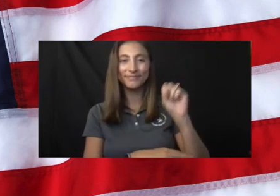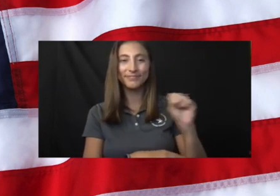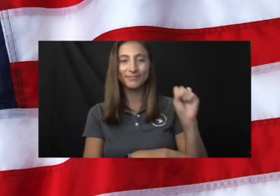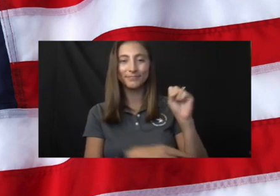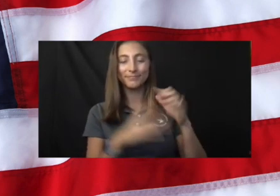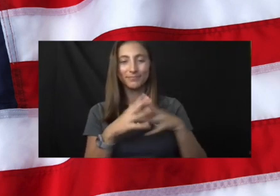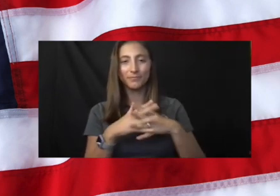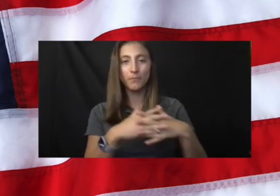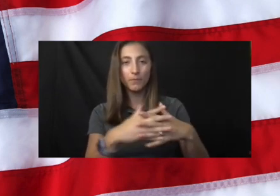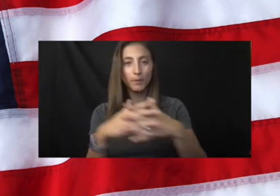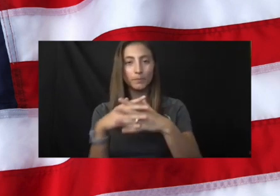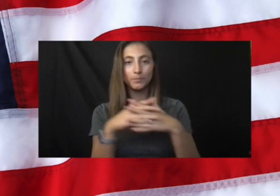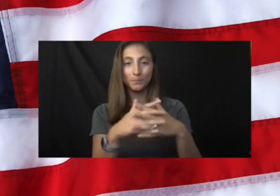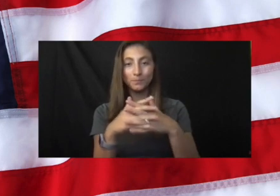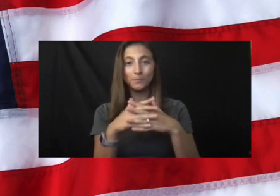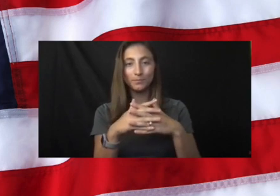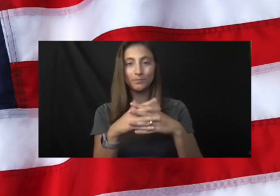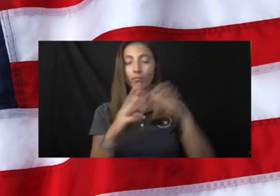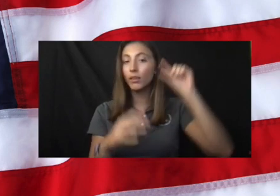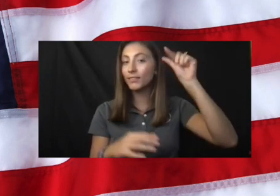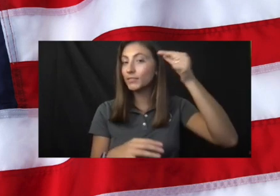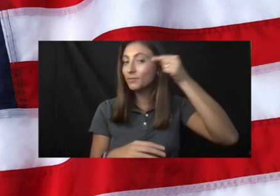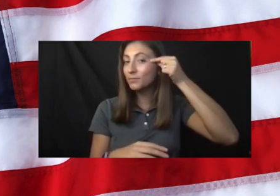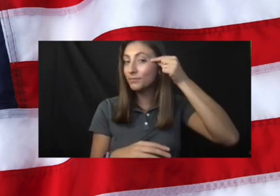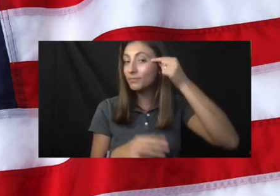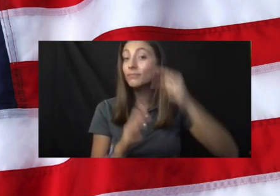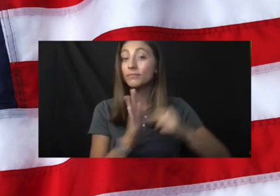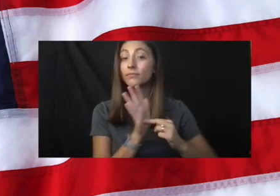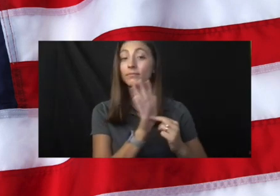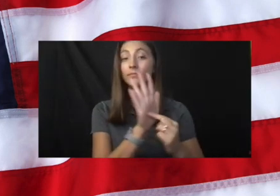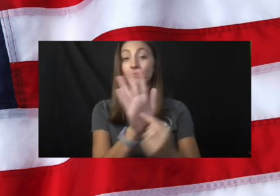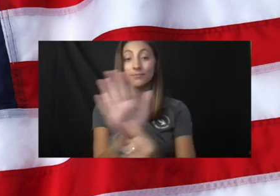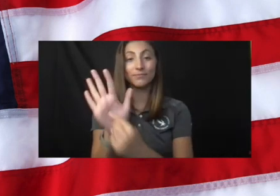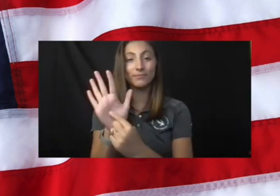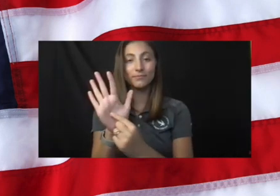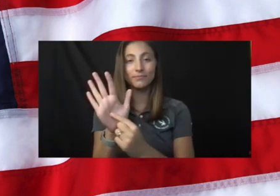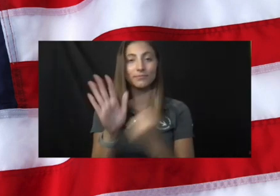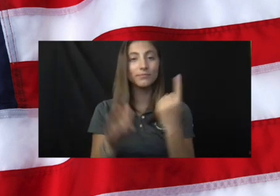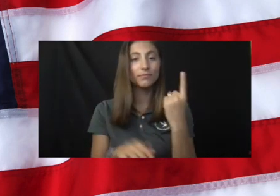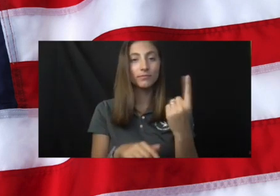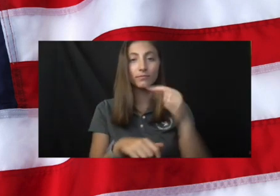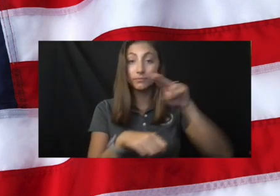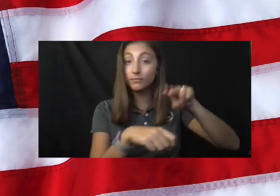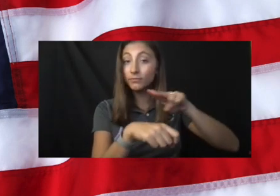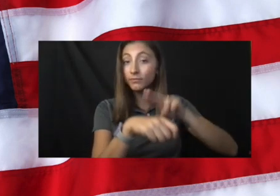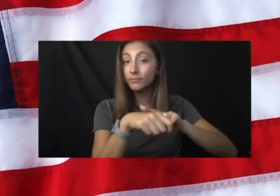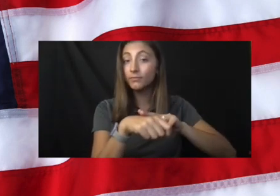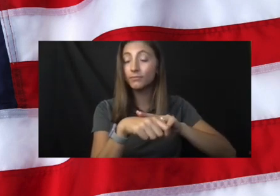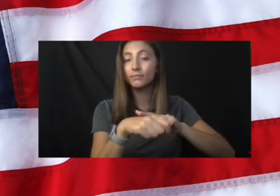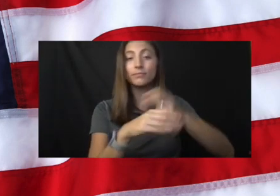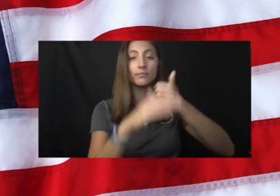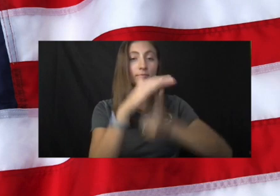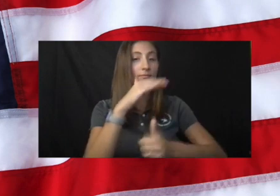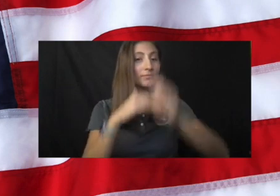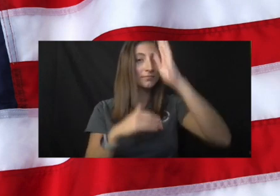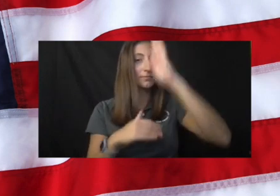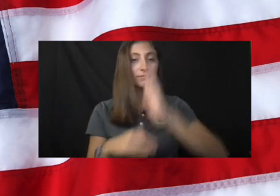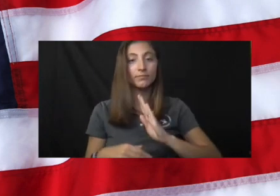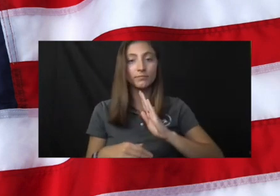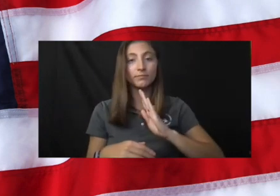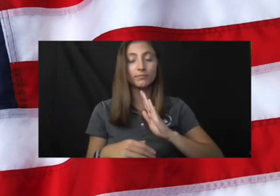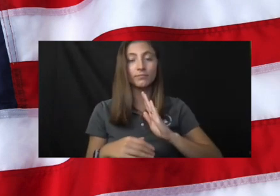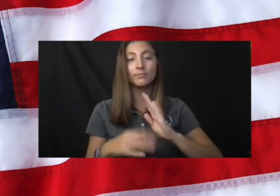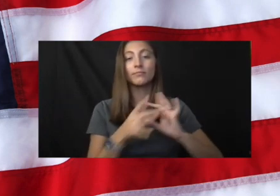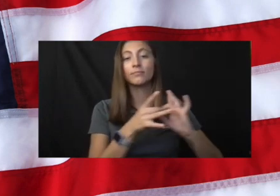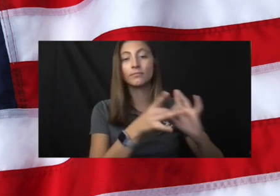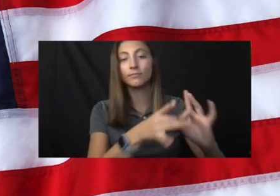and to the republic for which it stands, one nation under